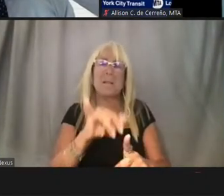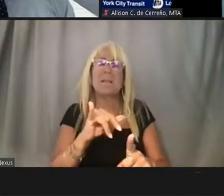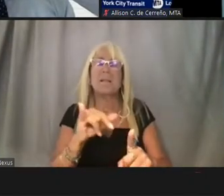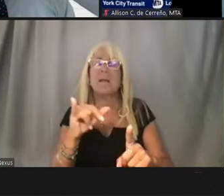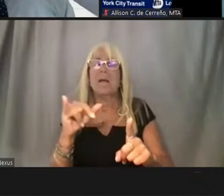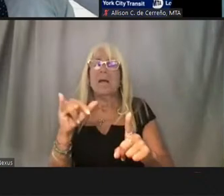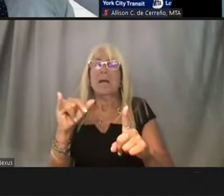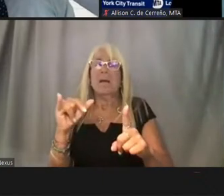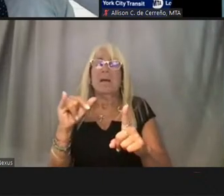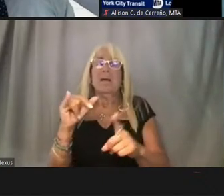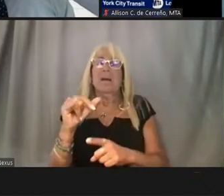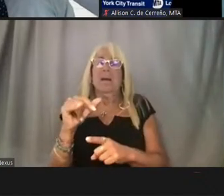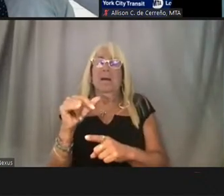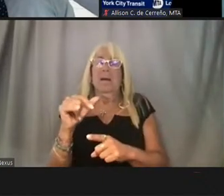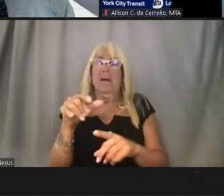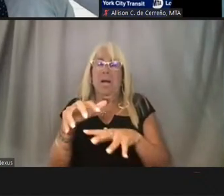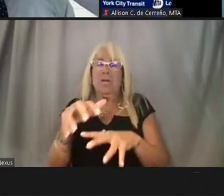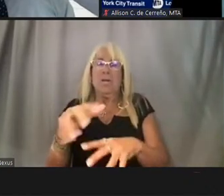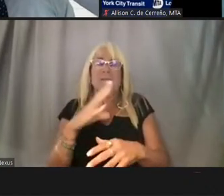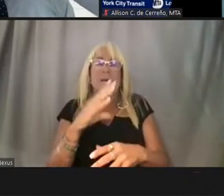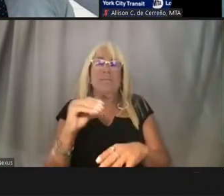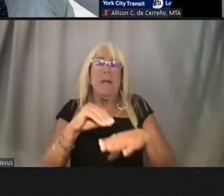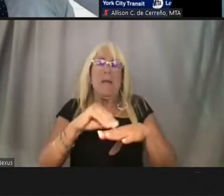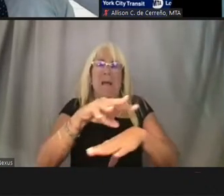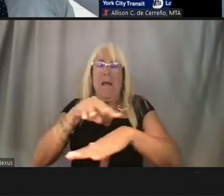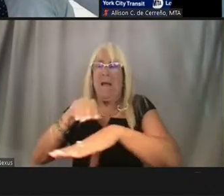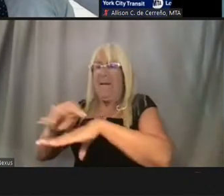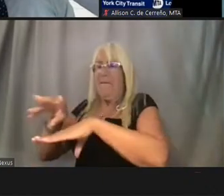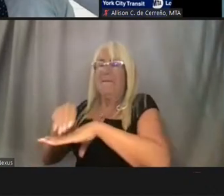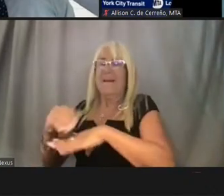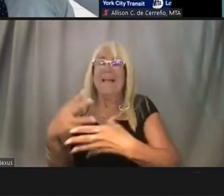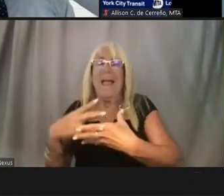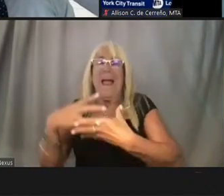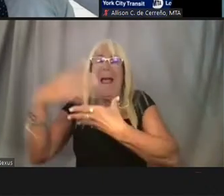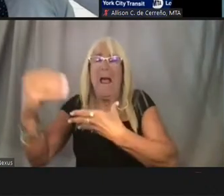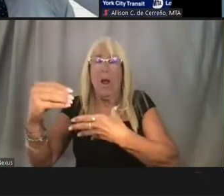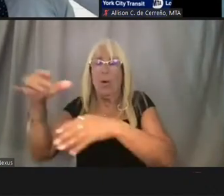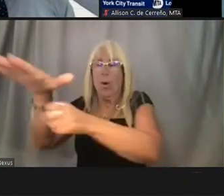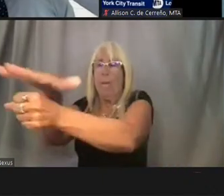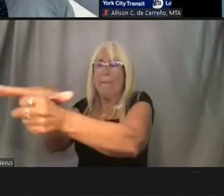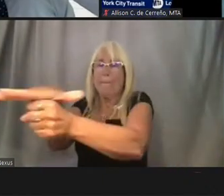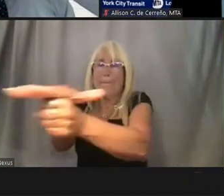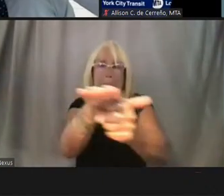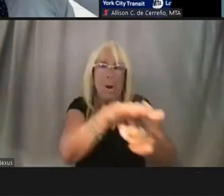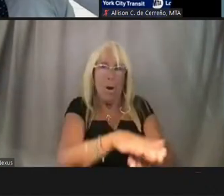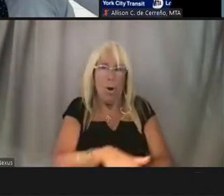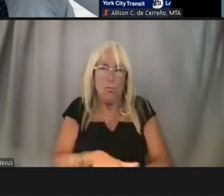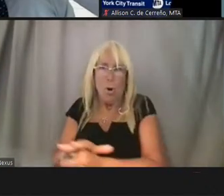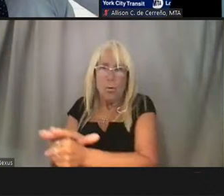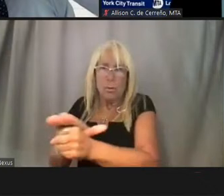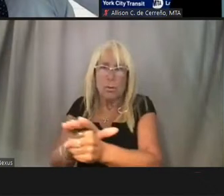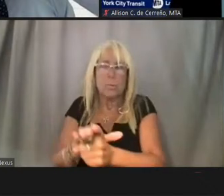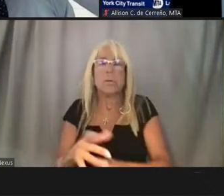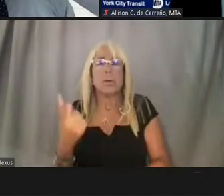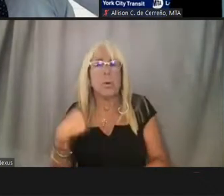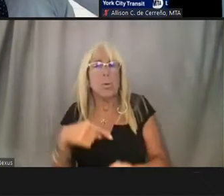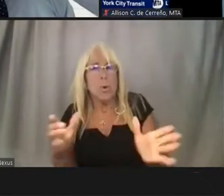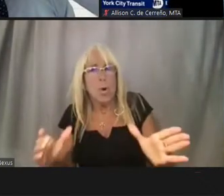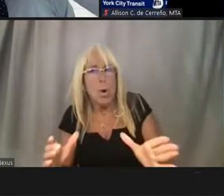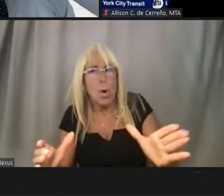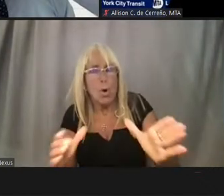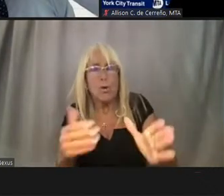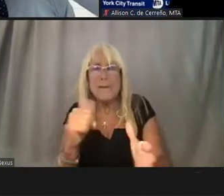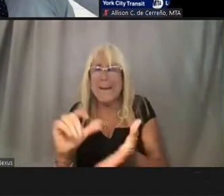environmental justice communities located in New York City's outer boroughs we urge the MTA to be cautious when considering any